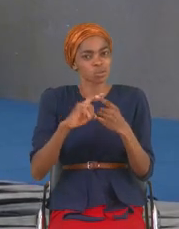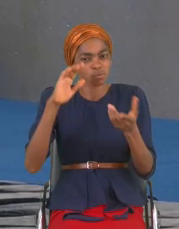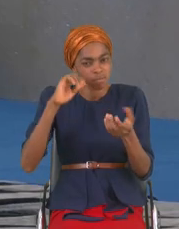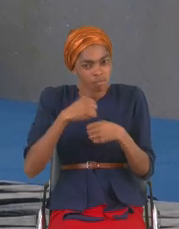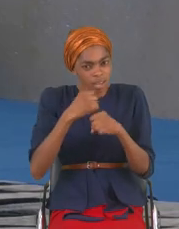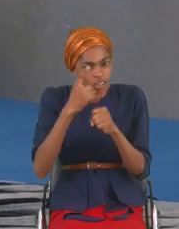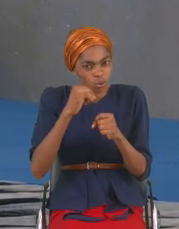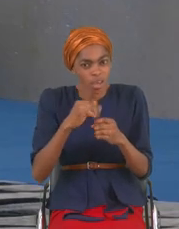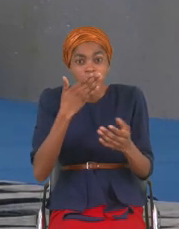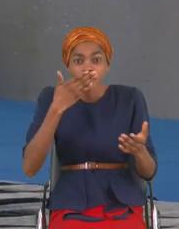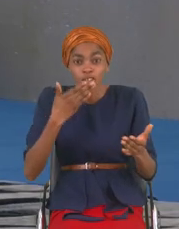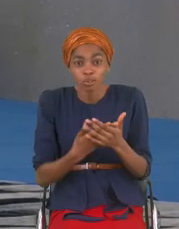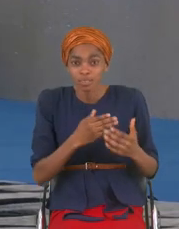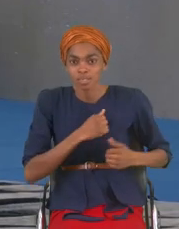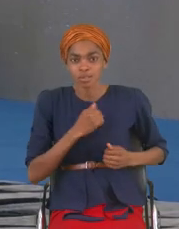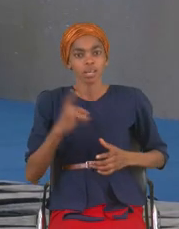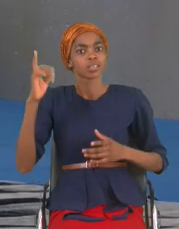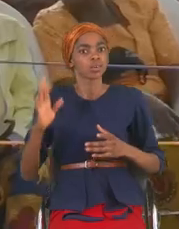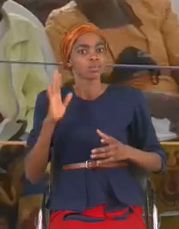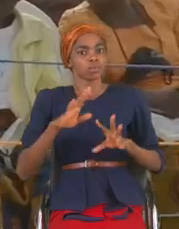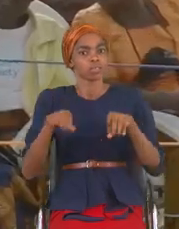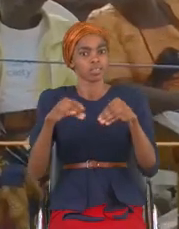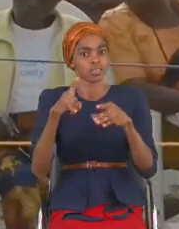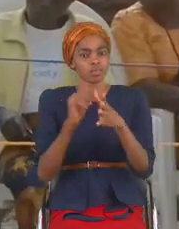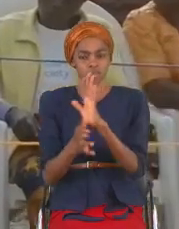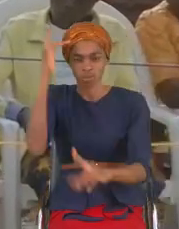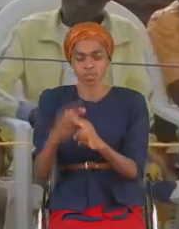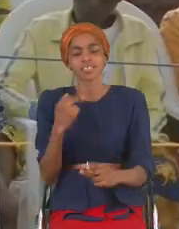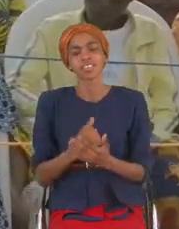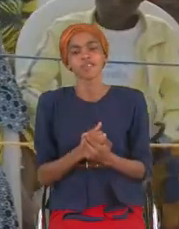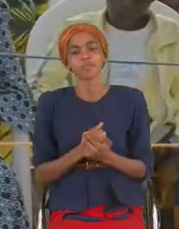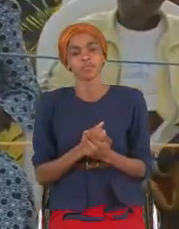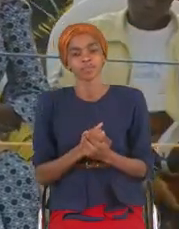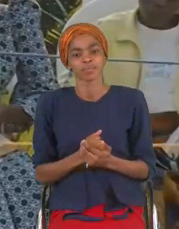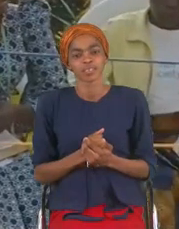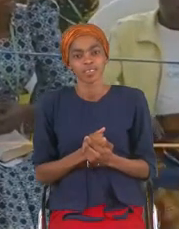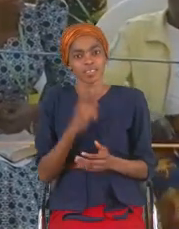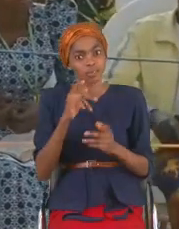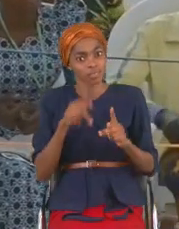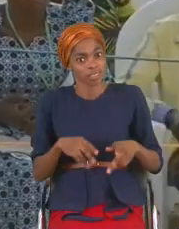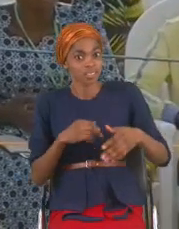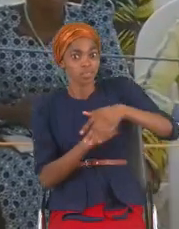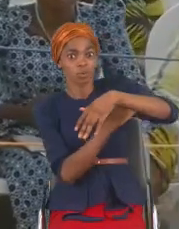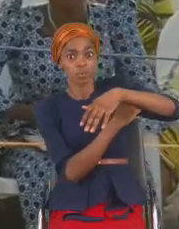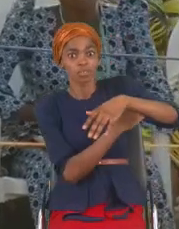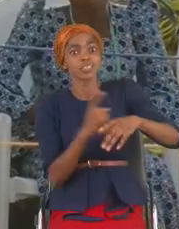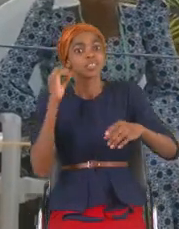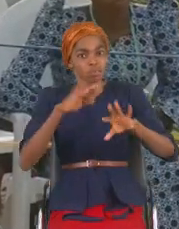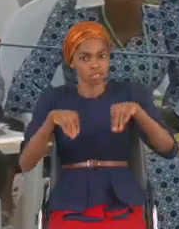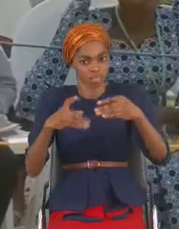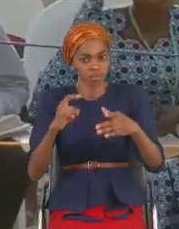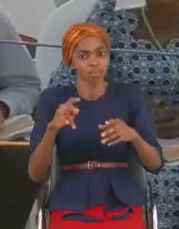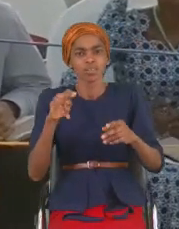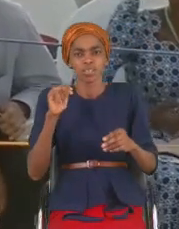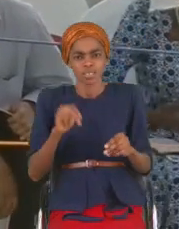good soldier, the Lord will do it. He did it for Paul. He'll do it for you. He did it for